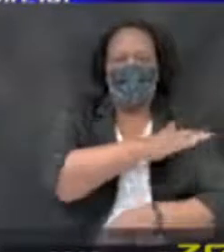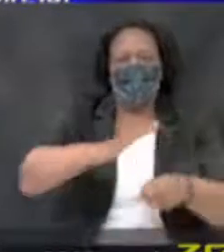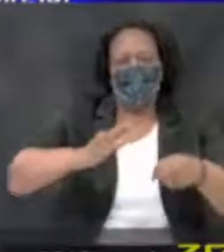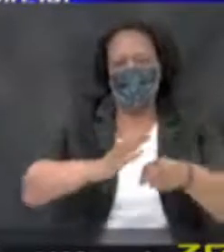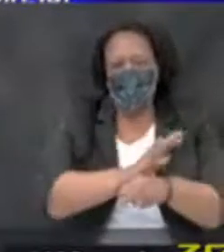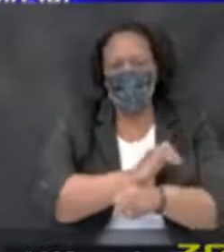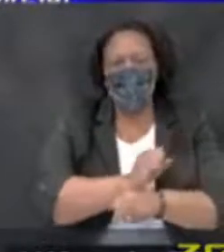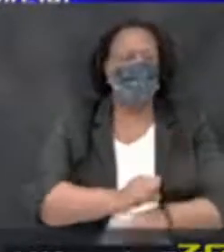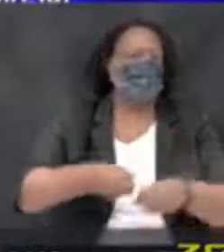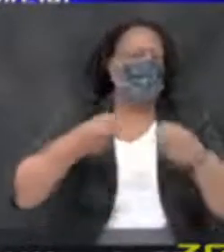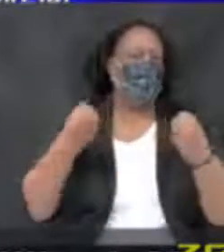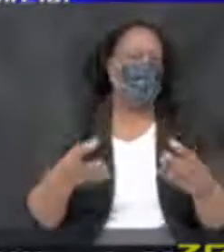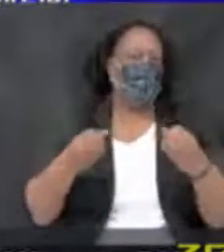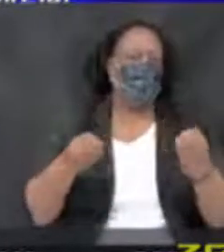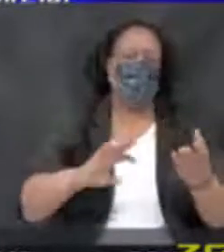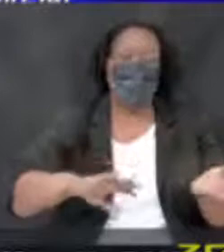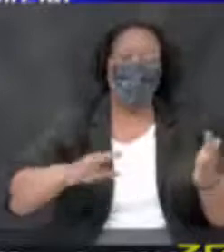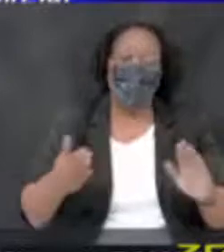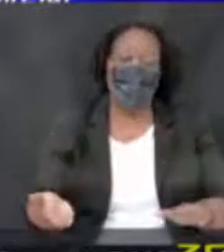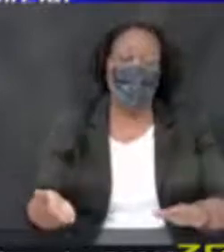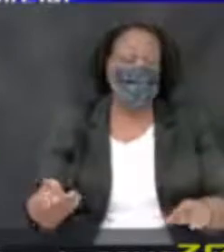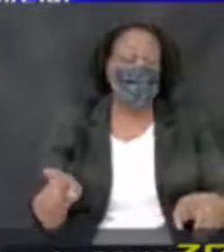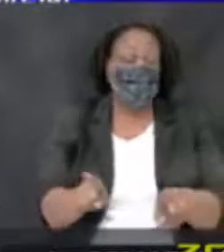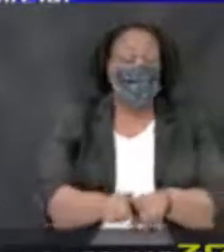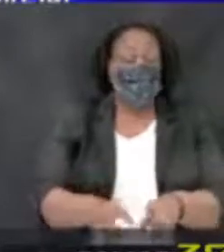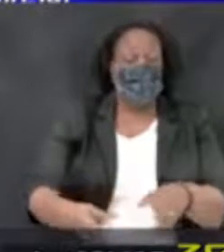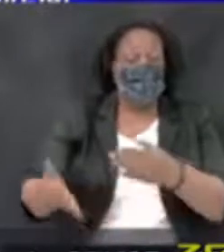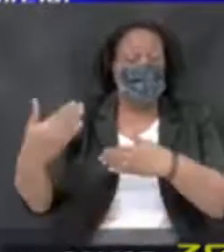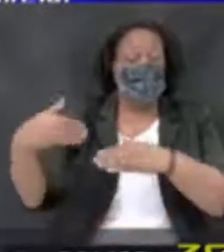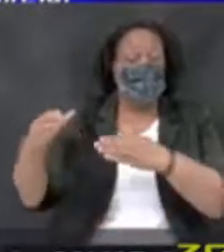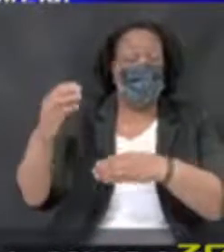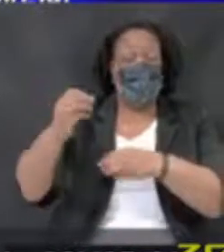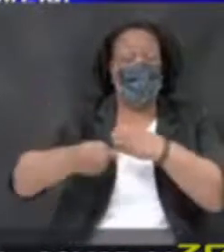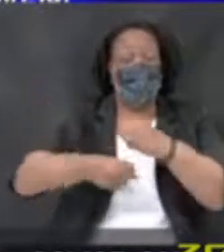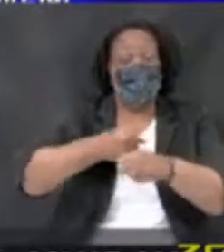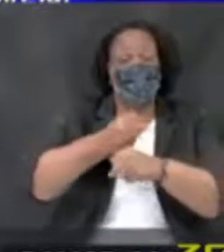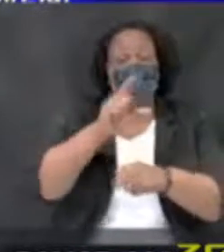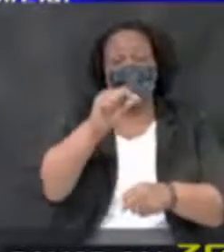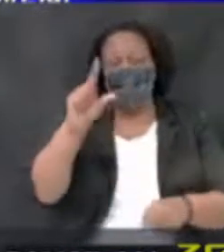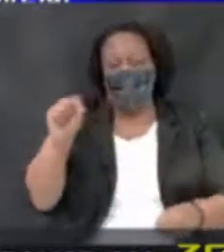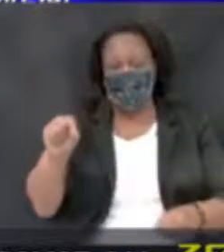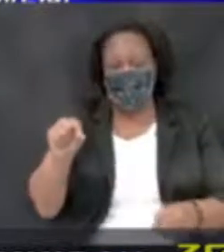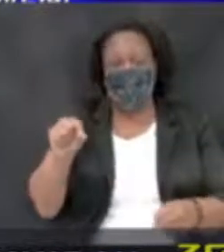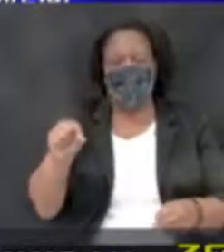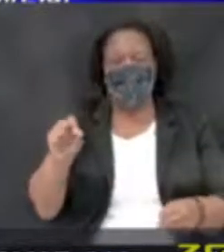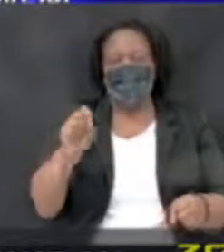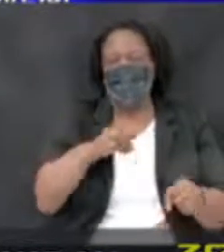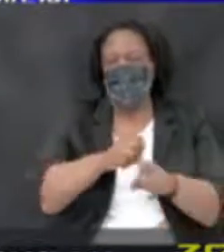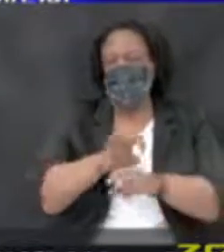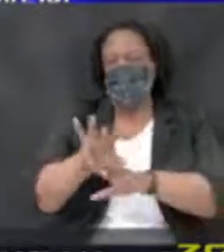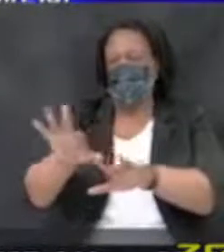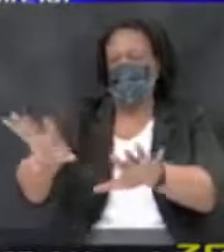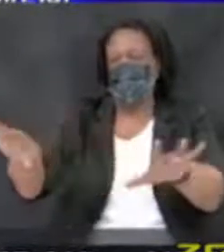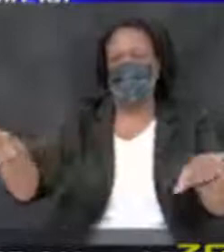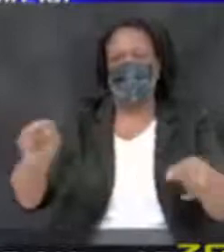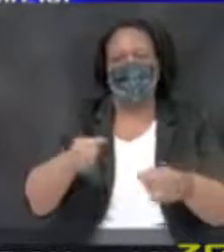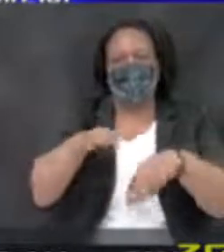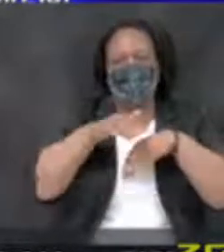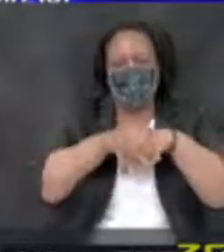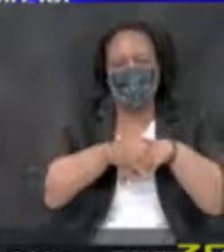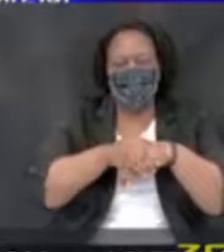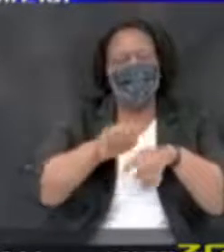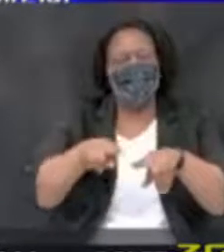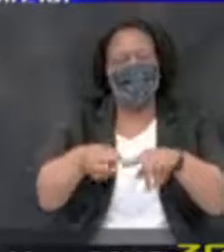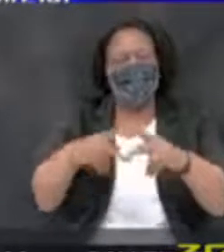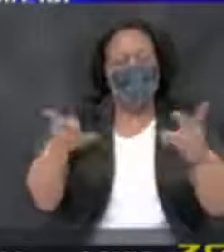multiple deaths, as occurred last year when the virus was spreading through Europe. The World Health